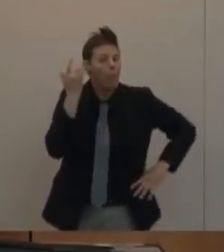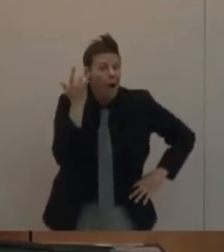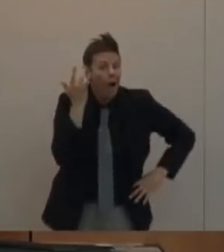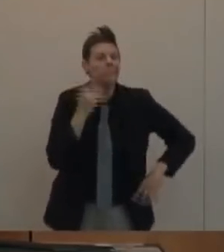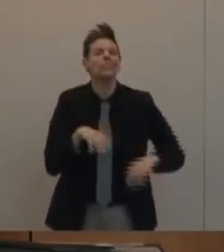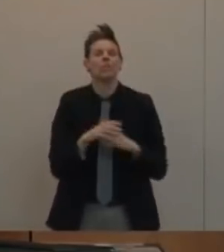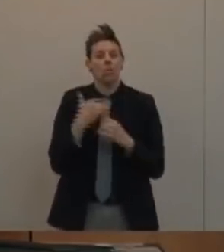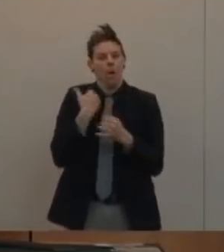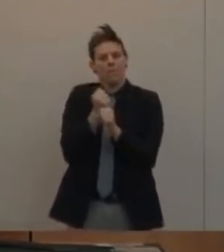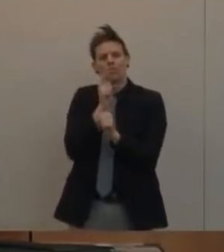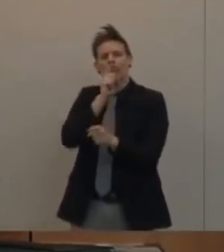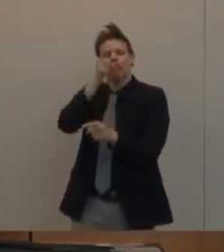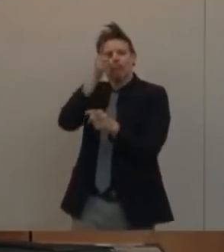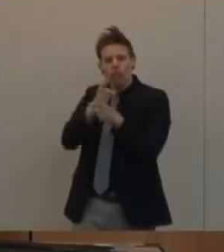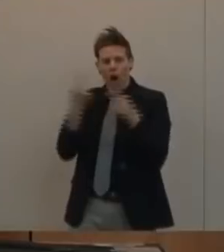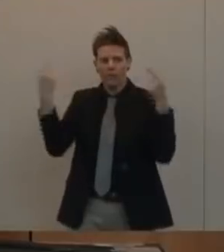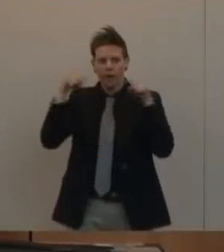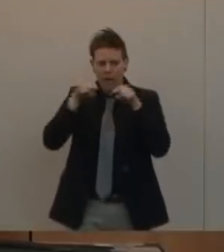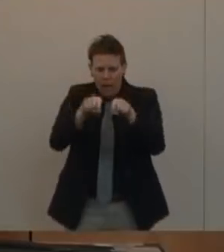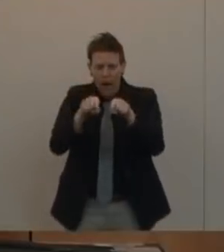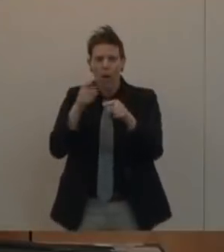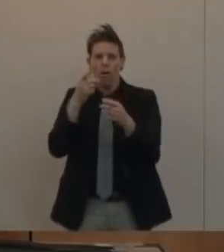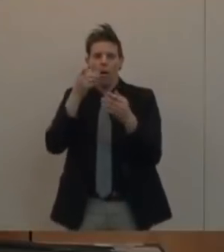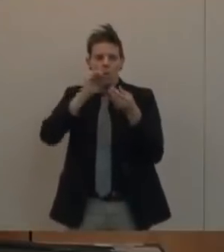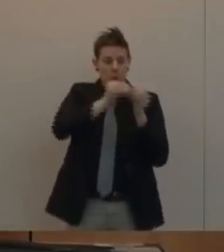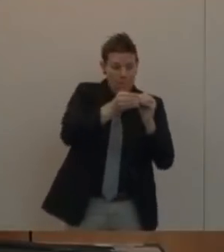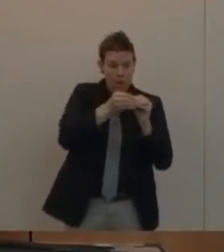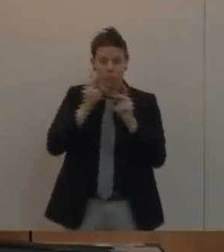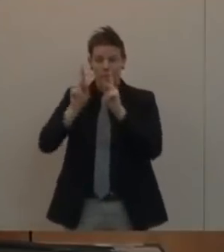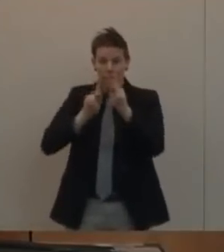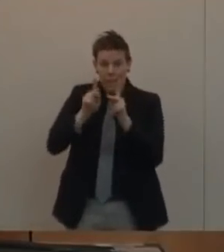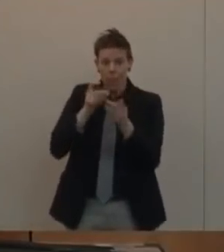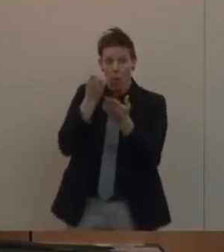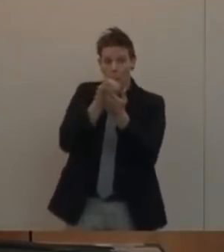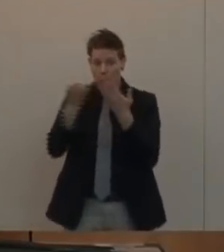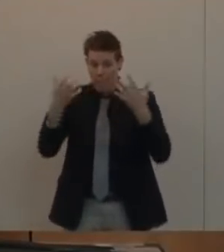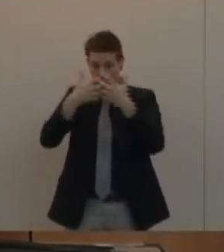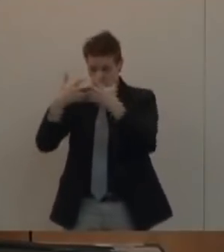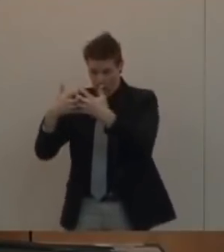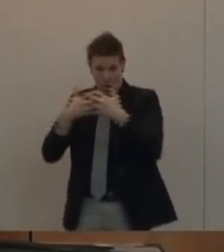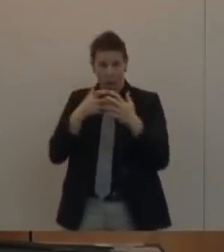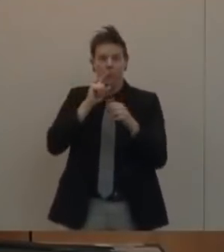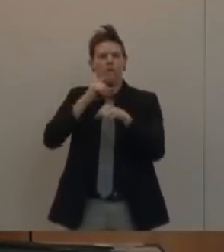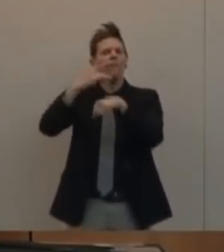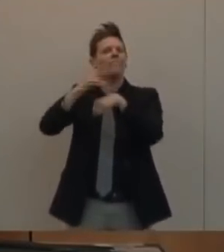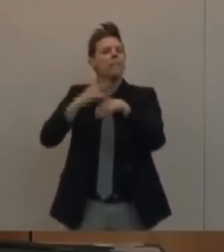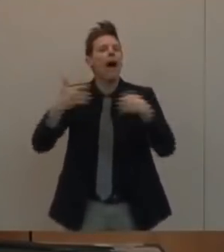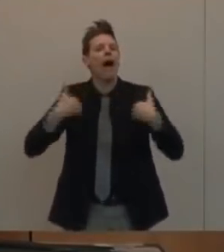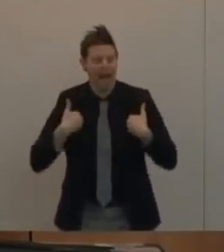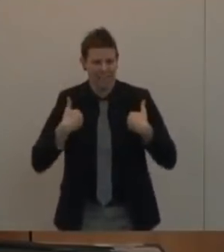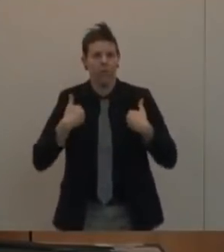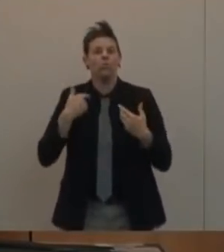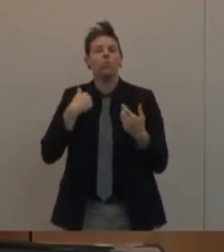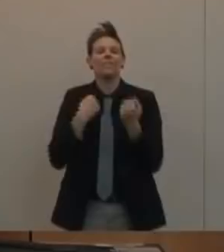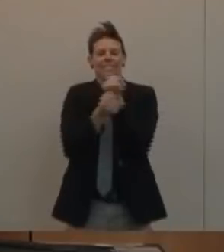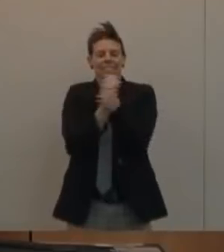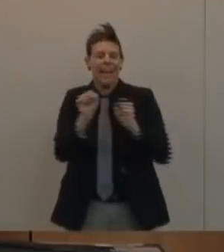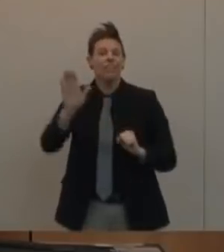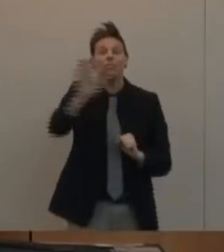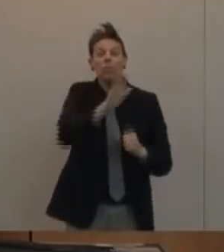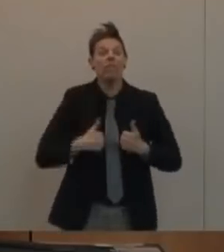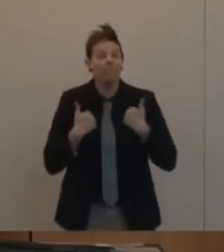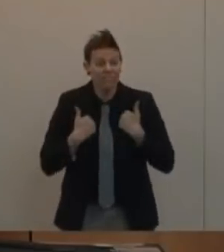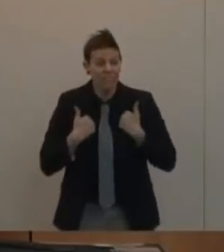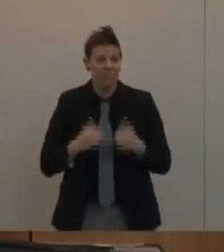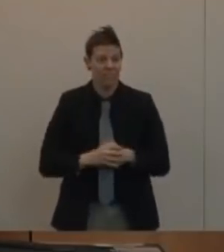personnel and the right equipment and ventilators available so that we can provide life-saving treatment to every New Mexican